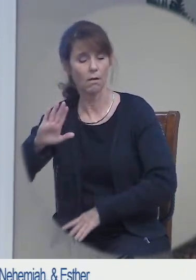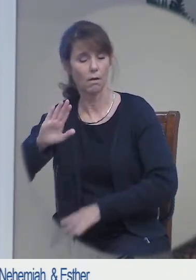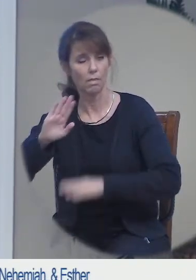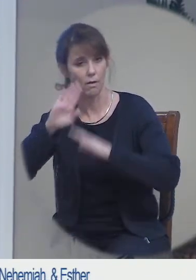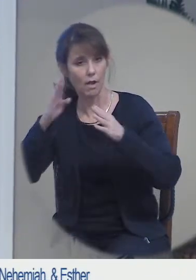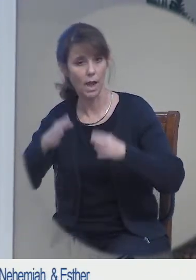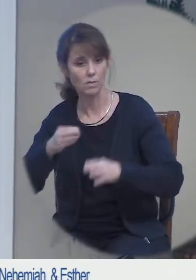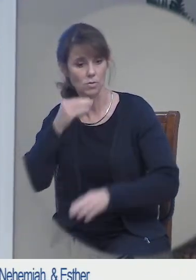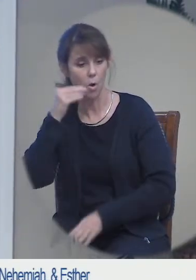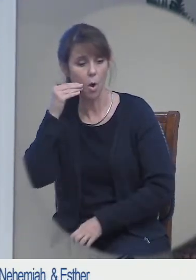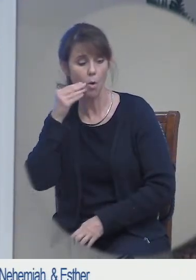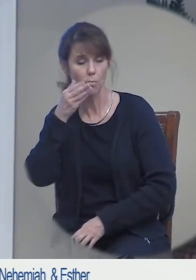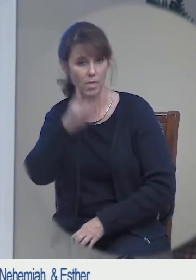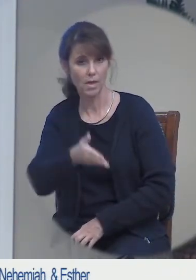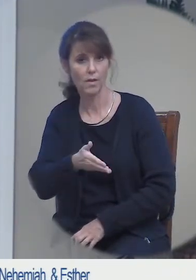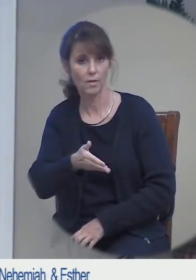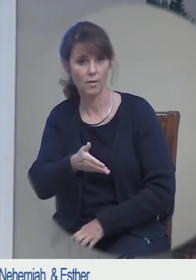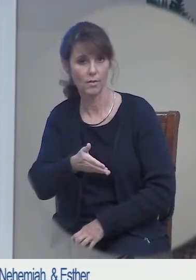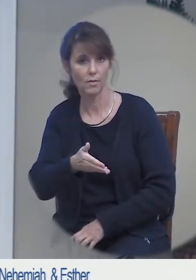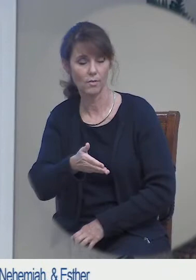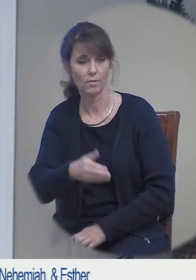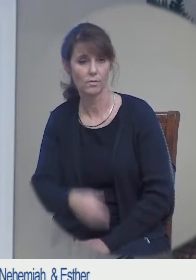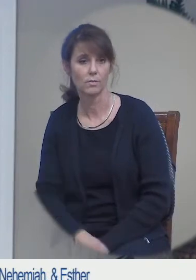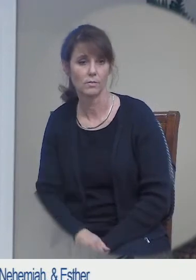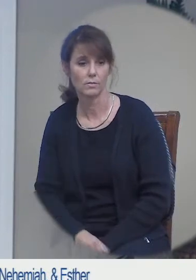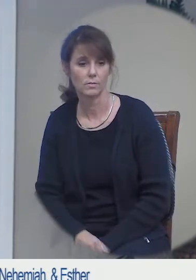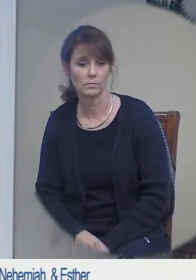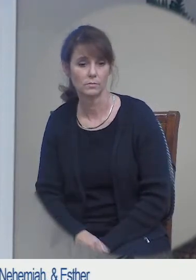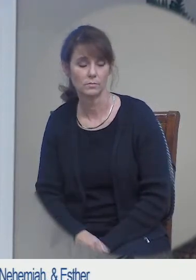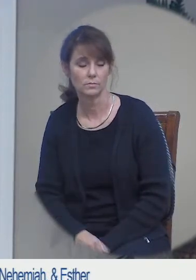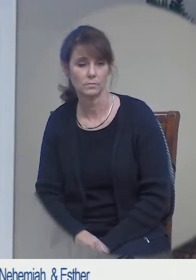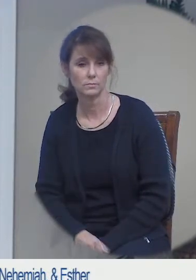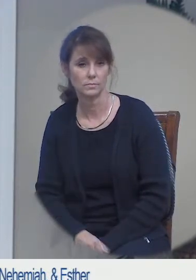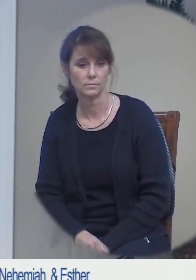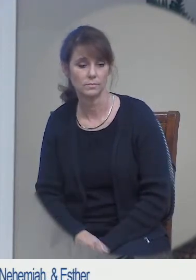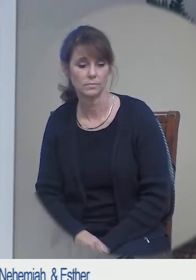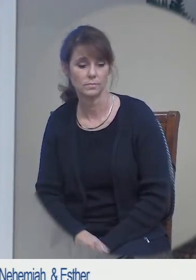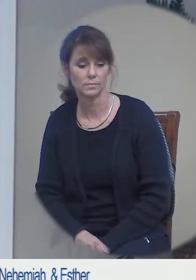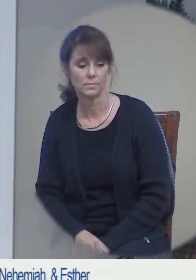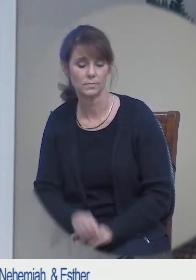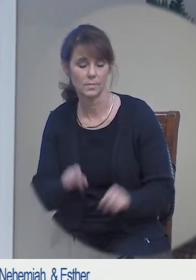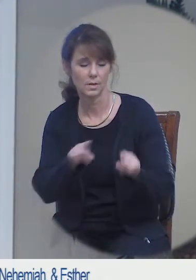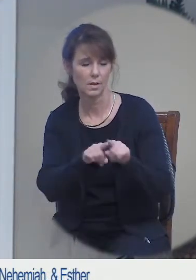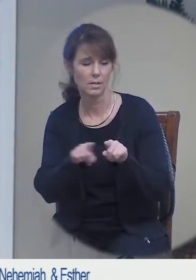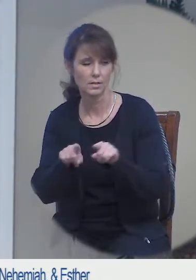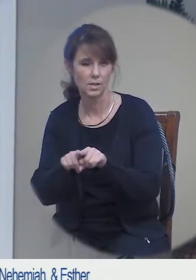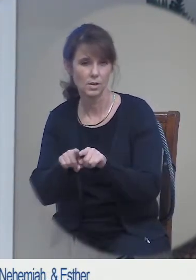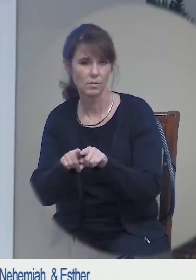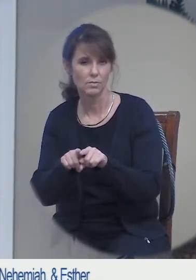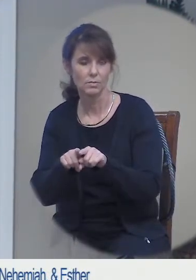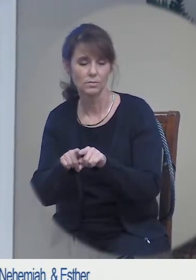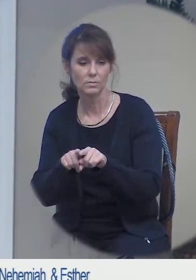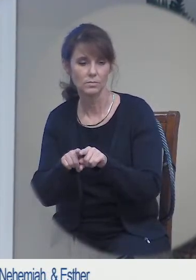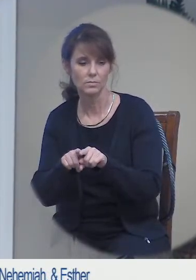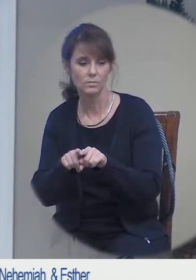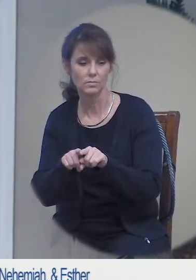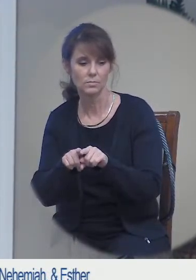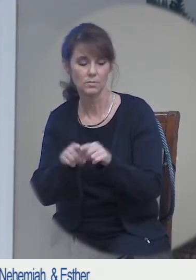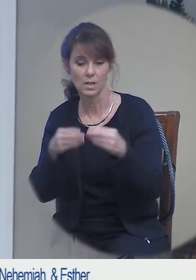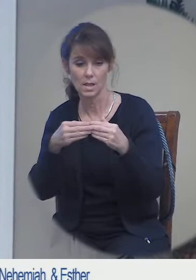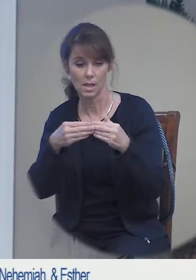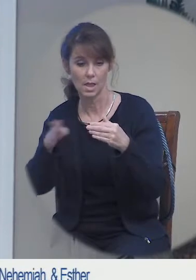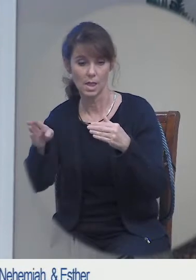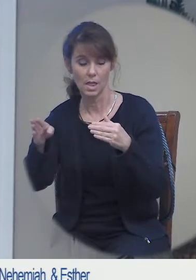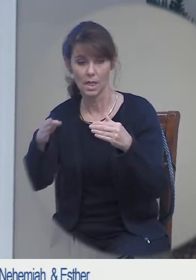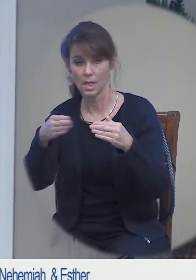other deficiencies they might have. The second thing I just want to quickly notice is he took the gatekeepers,